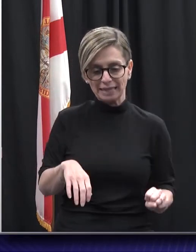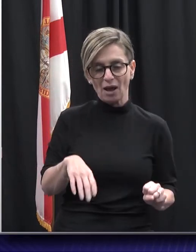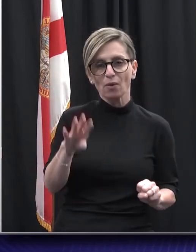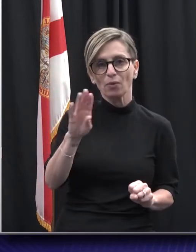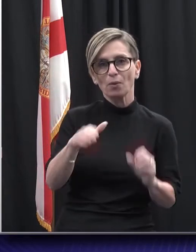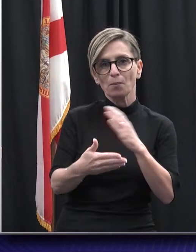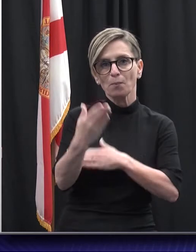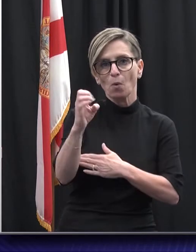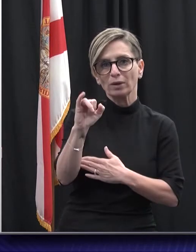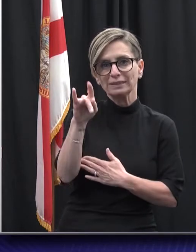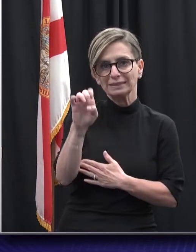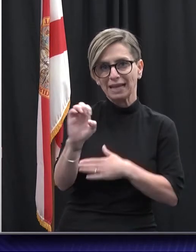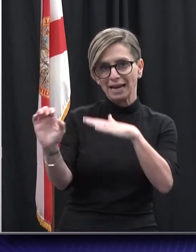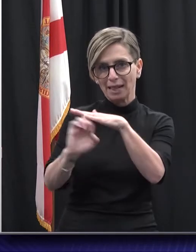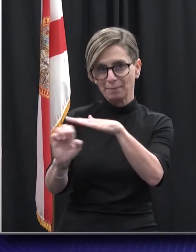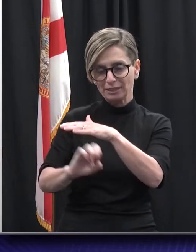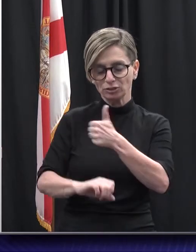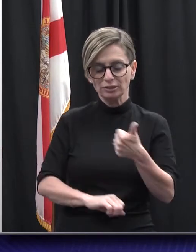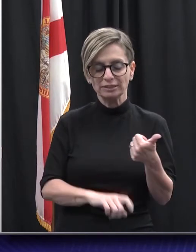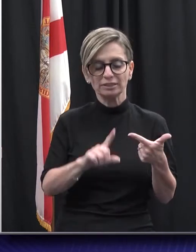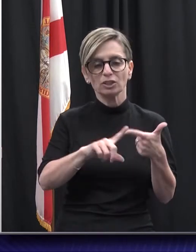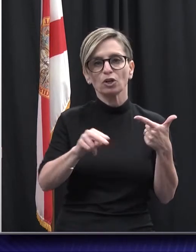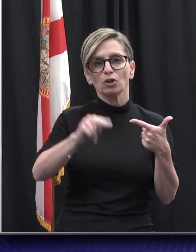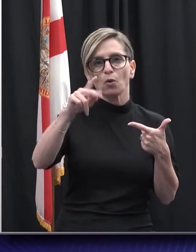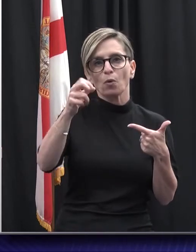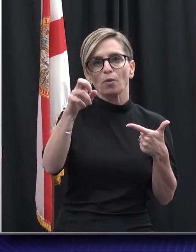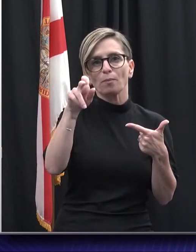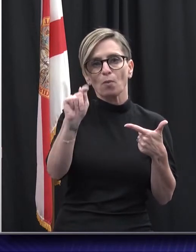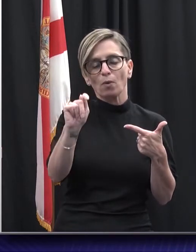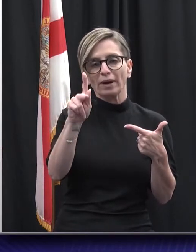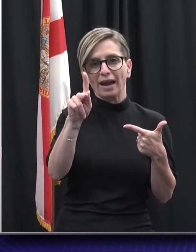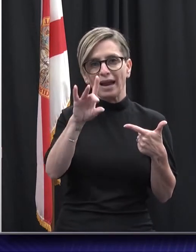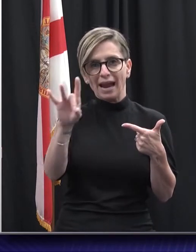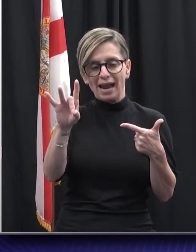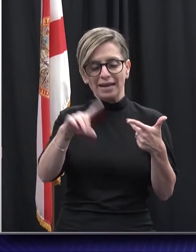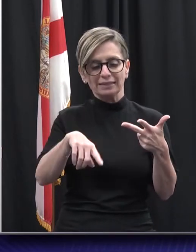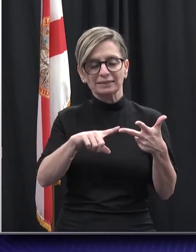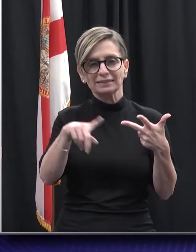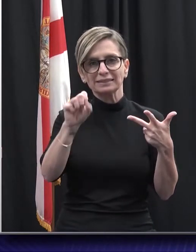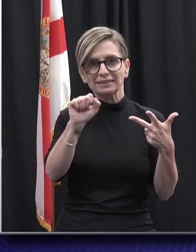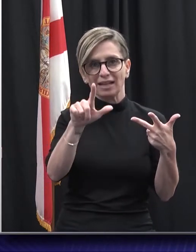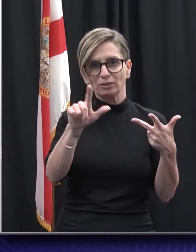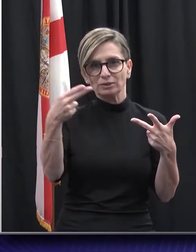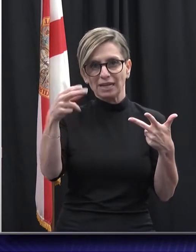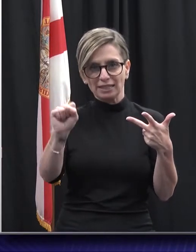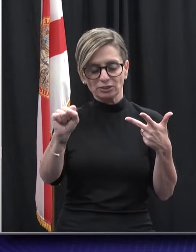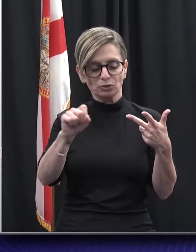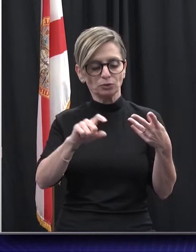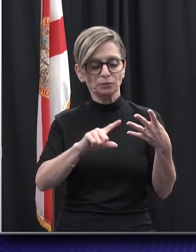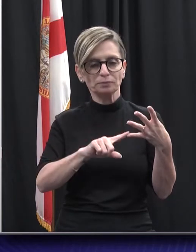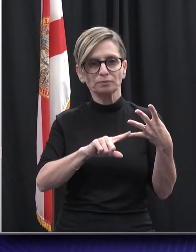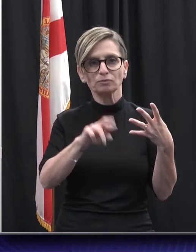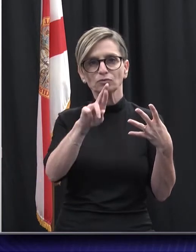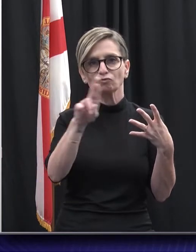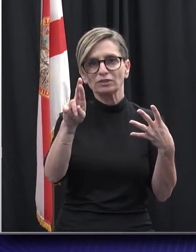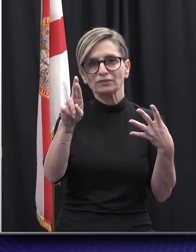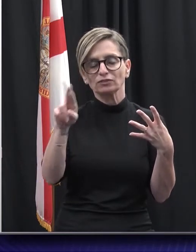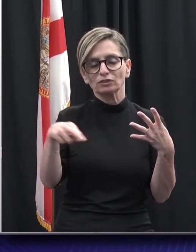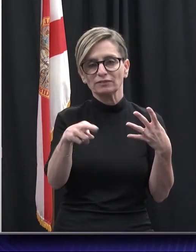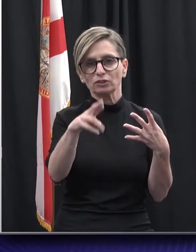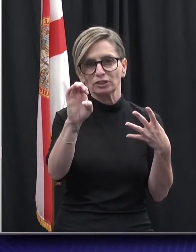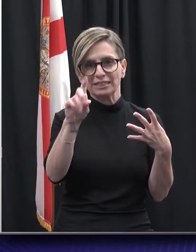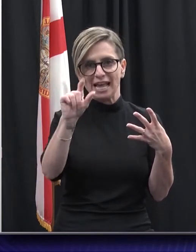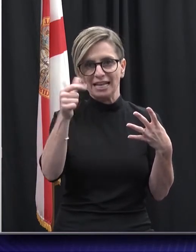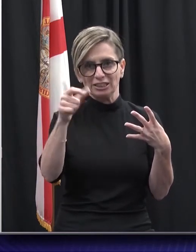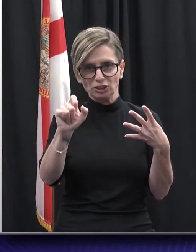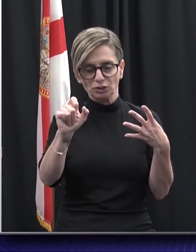Elementary, Northport K-8, North St. Lucie High School, River's Edge Elementary. On the western side of our county,